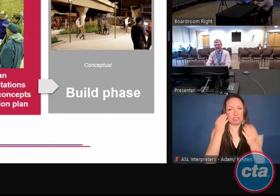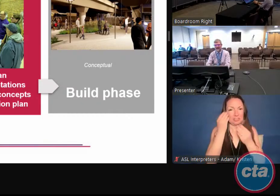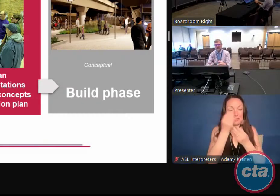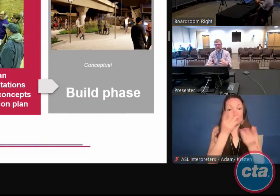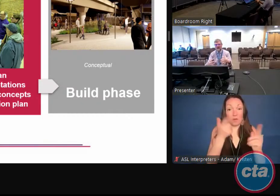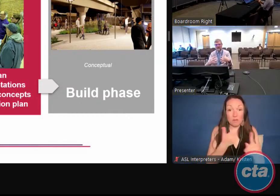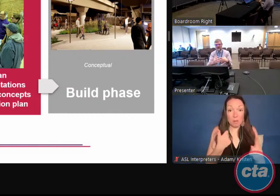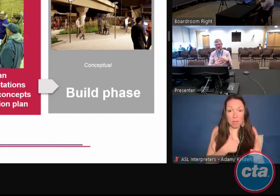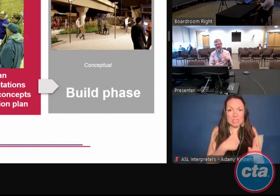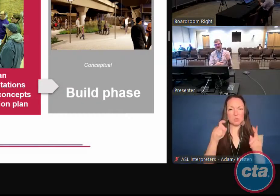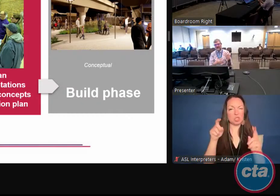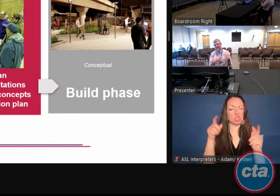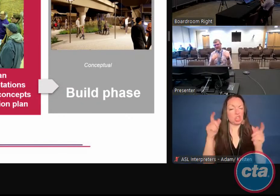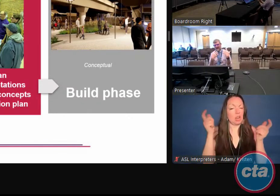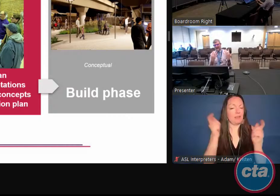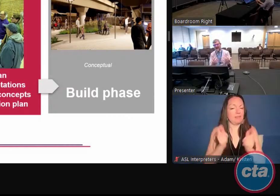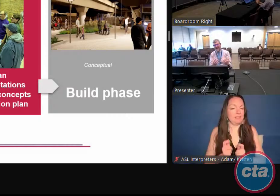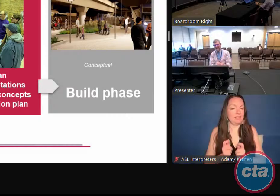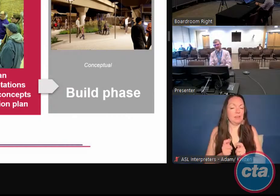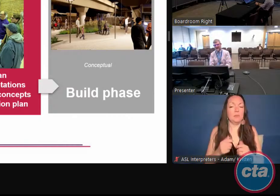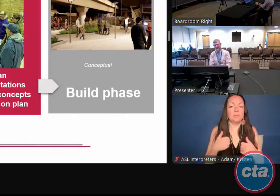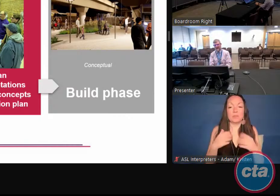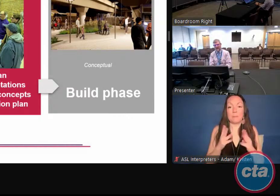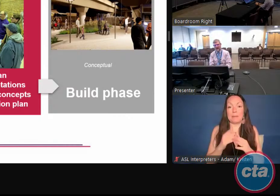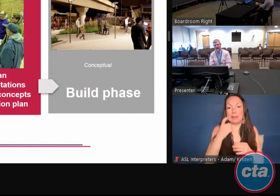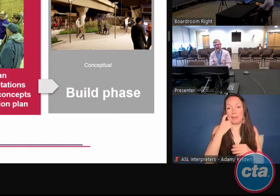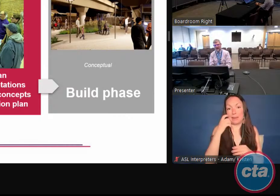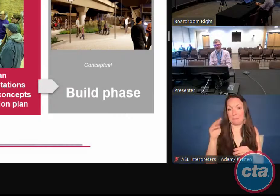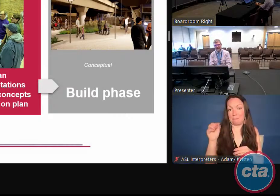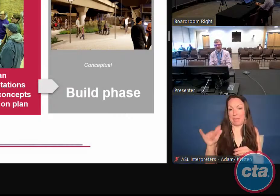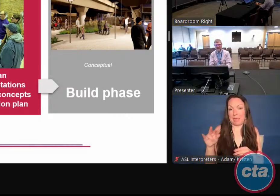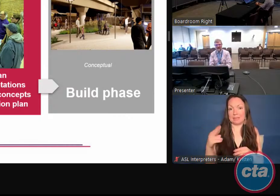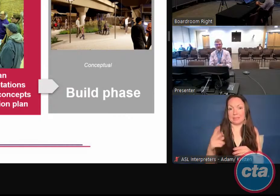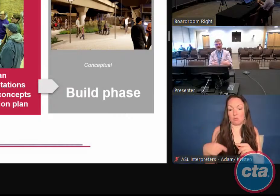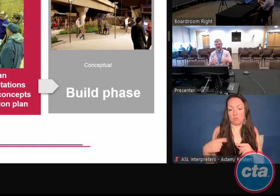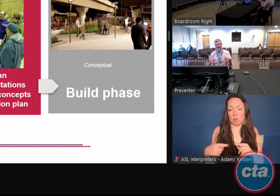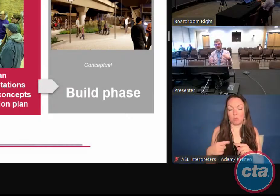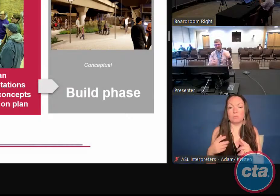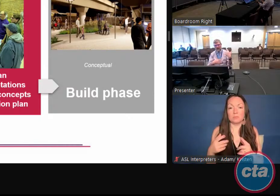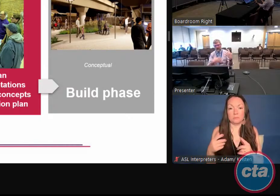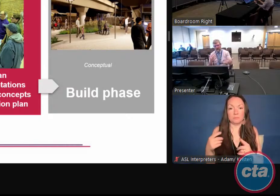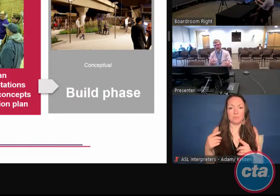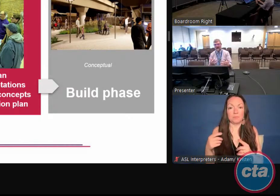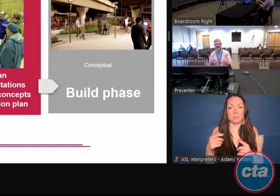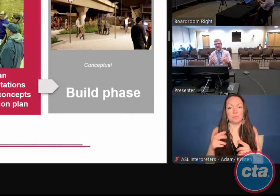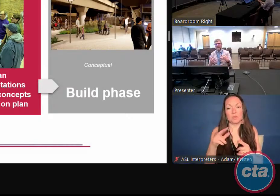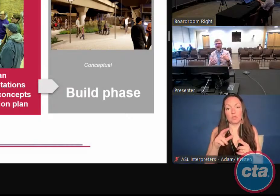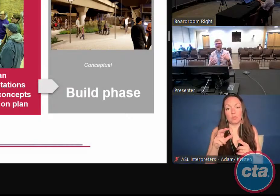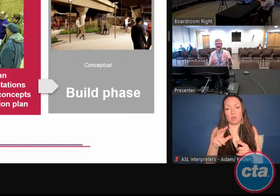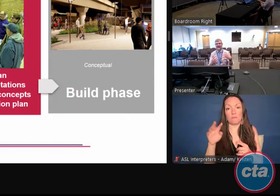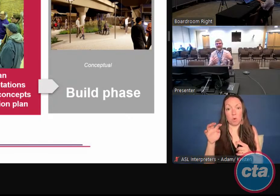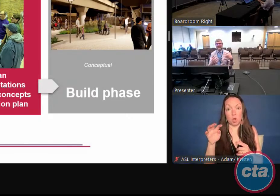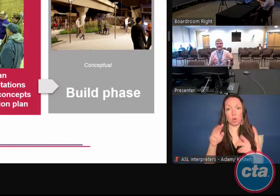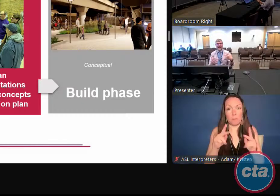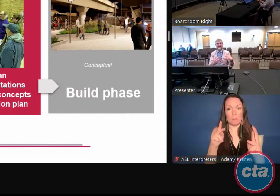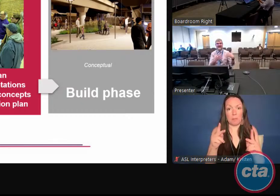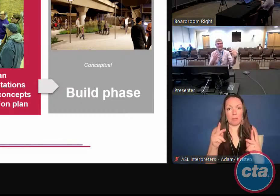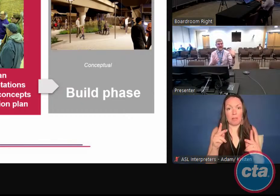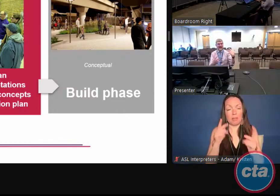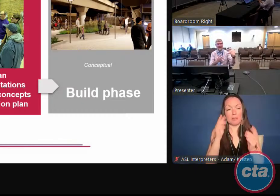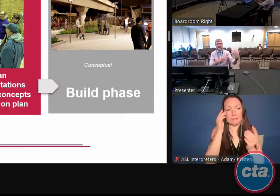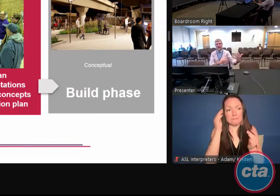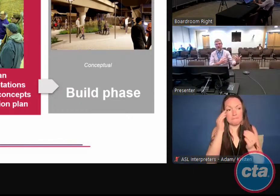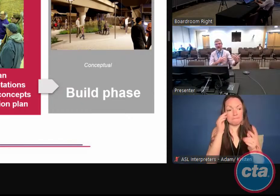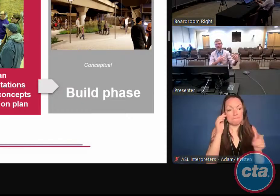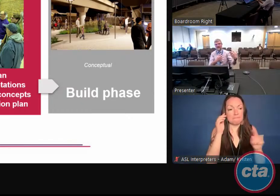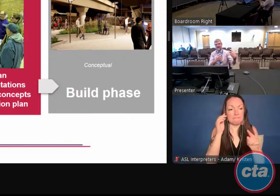hold that down. So we had this meeting in May and it was second round of public meetings and we had another 300 or 400 people out there opining on kind of these concept